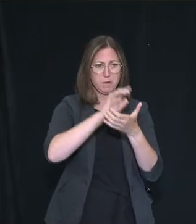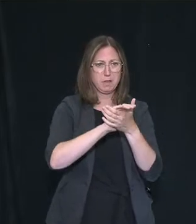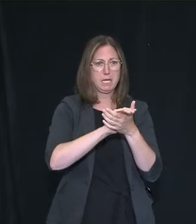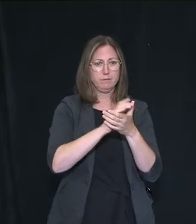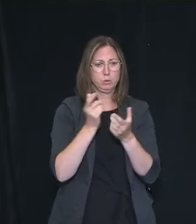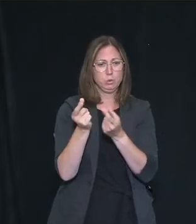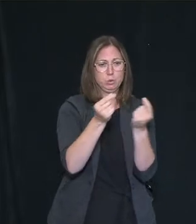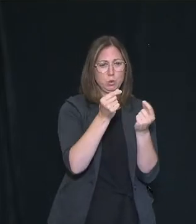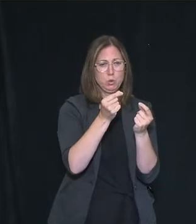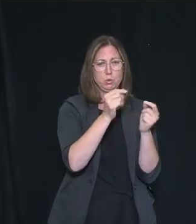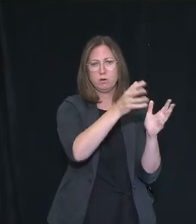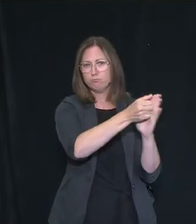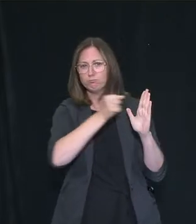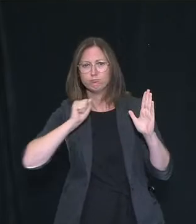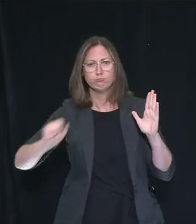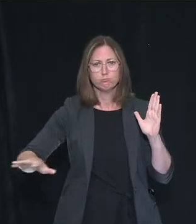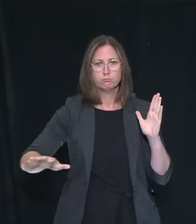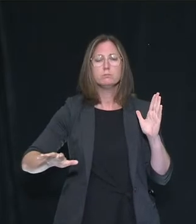and practices.